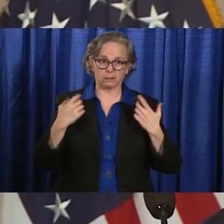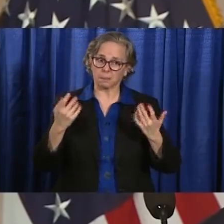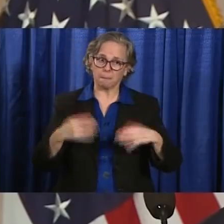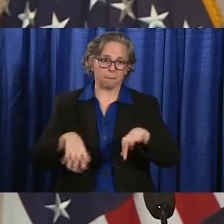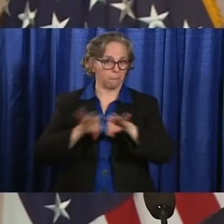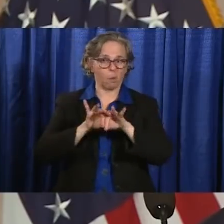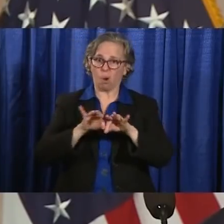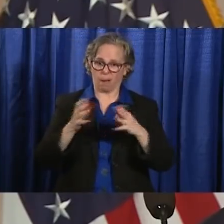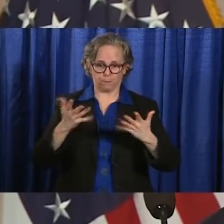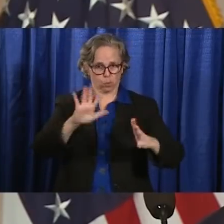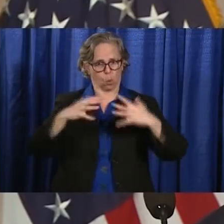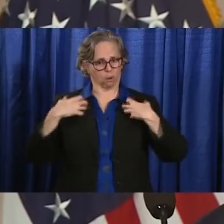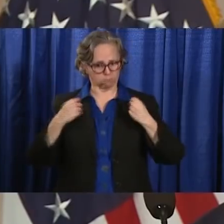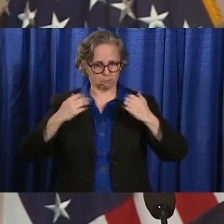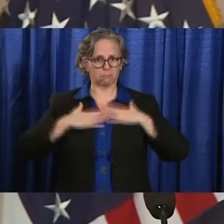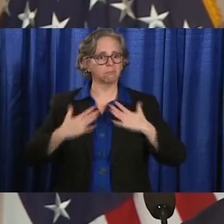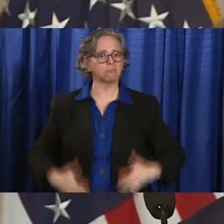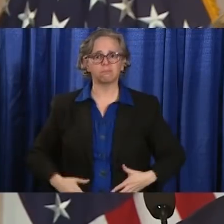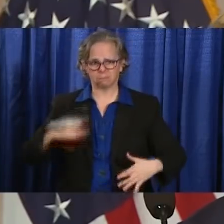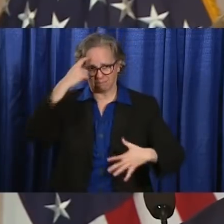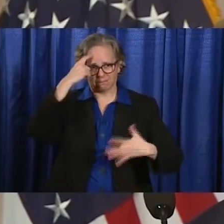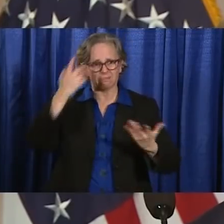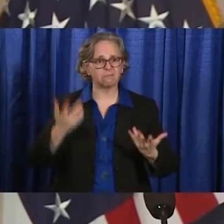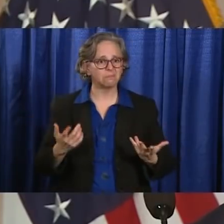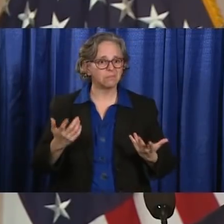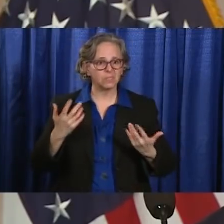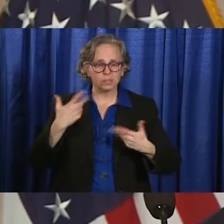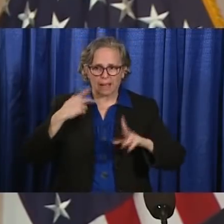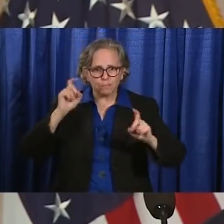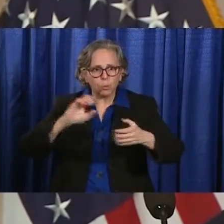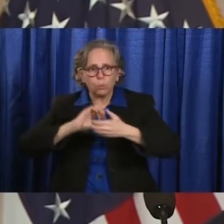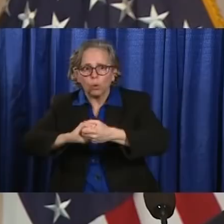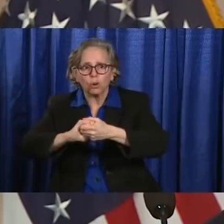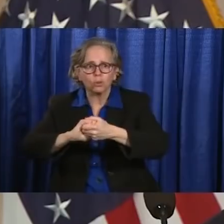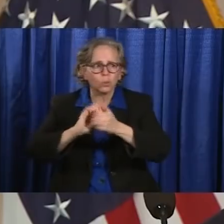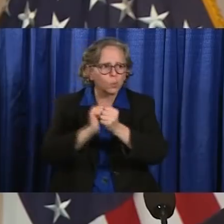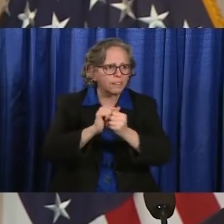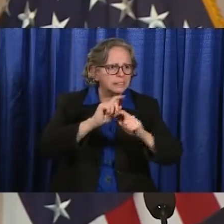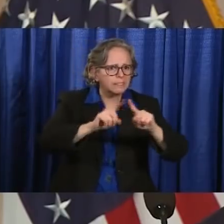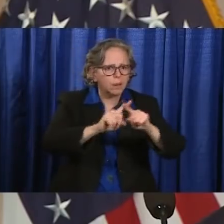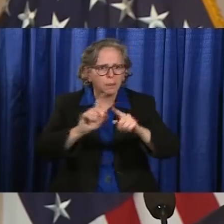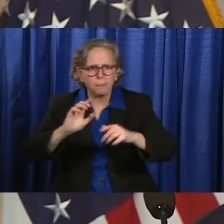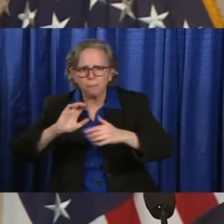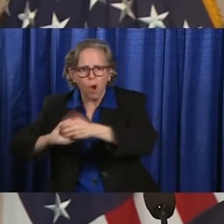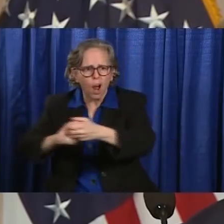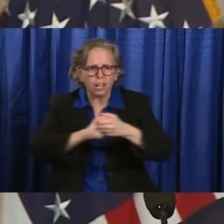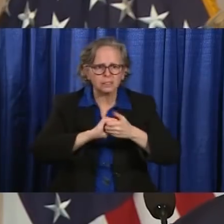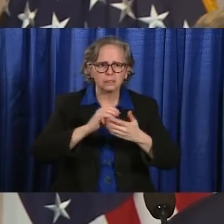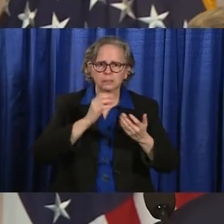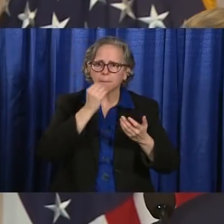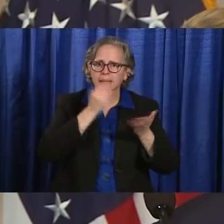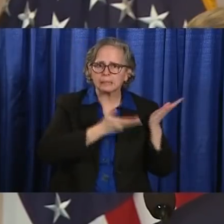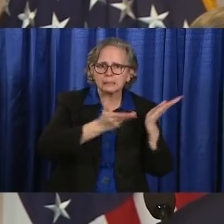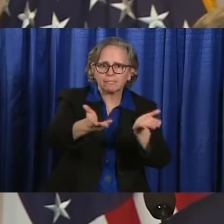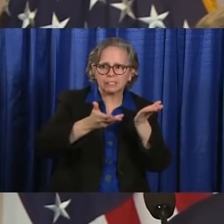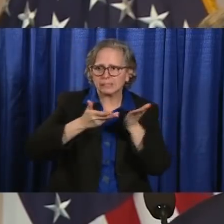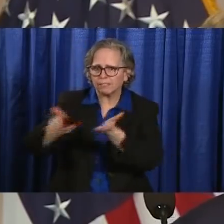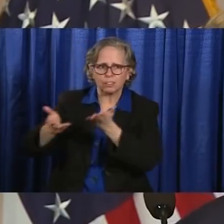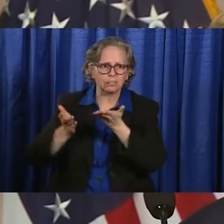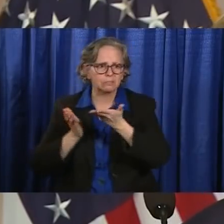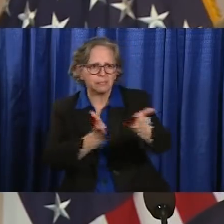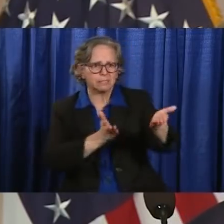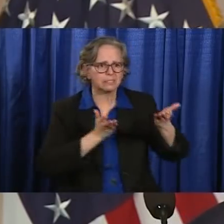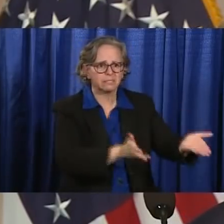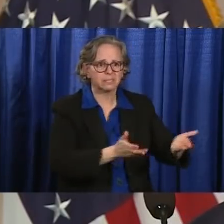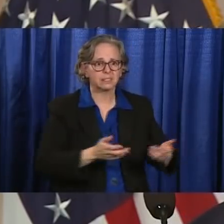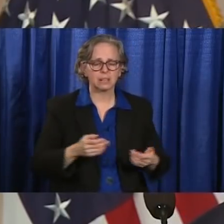been working with our partners to make it easier to get meals delivered to older adults who need them. The demand for home-delivered meals